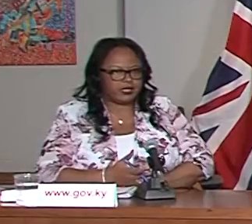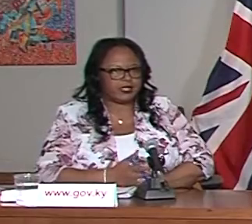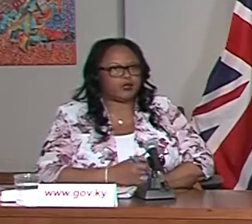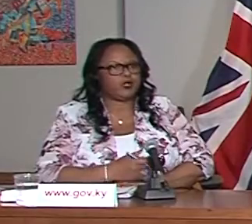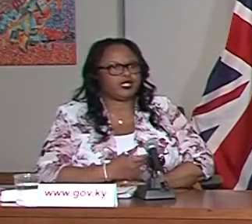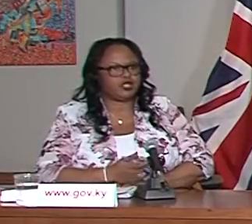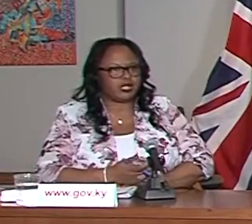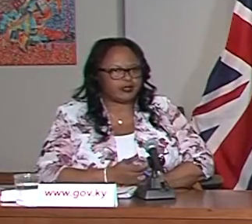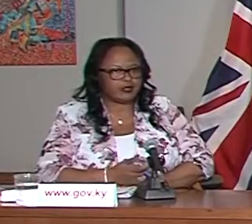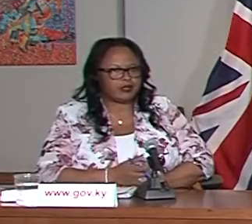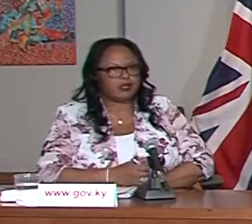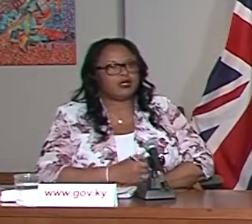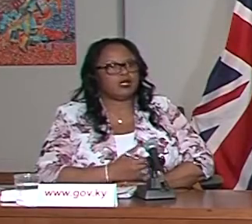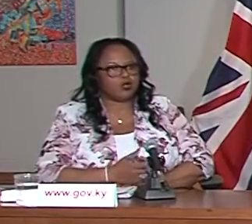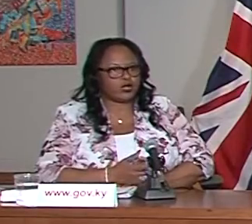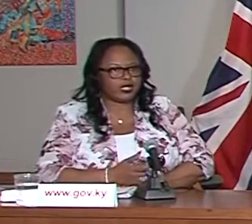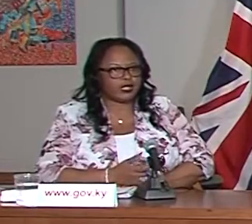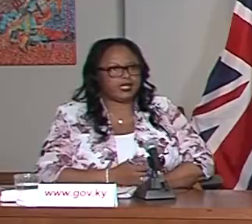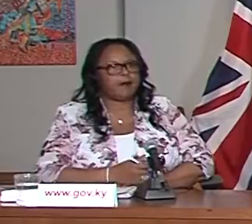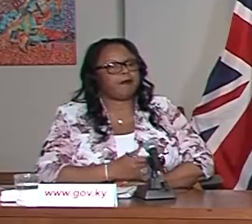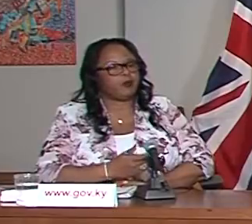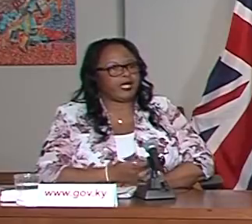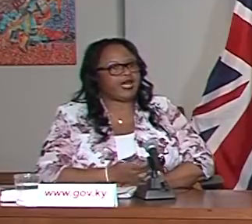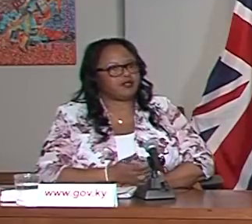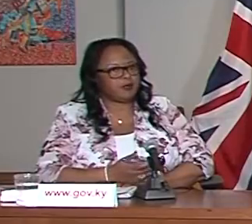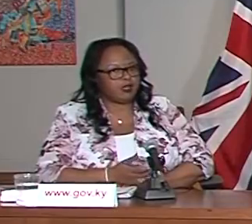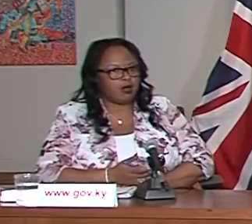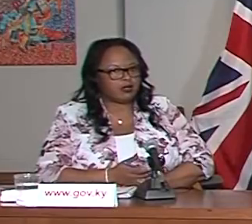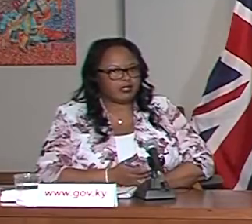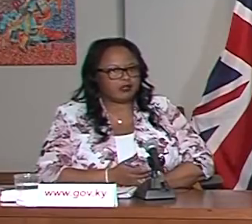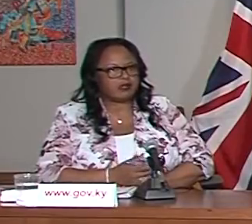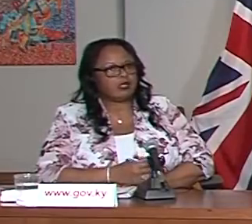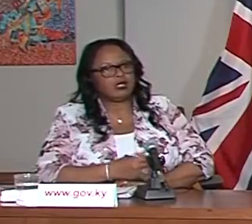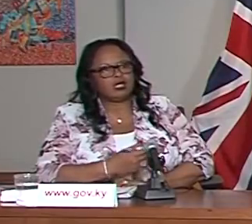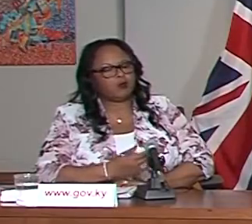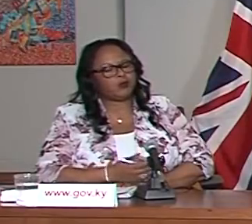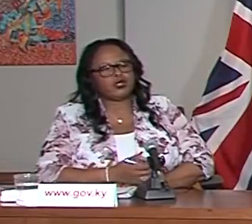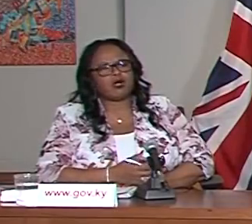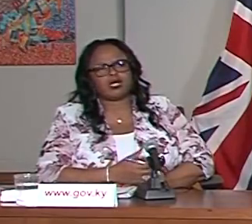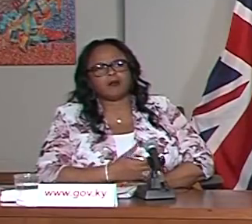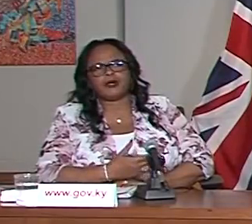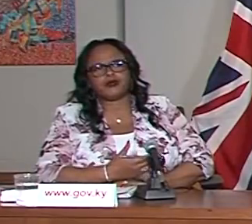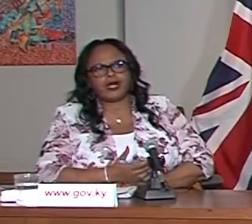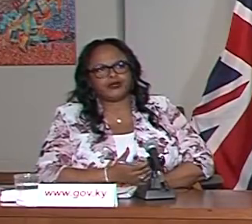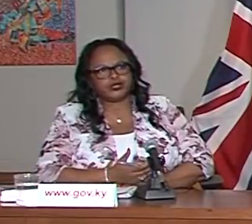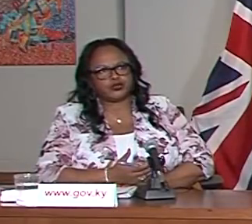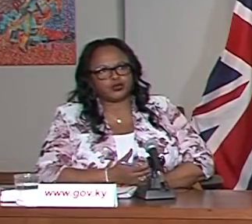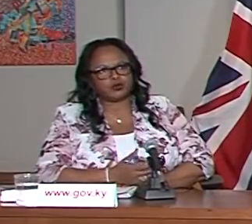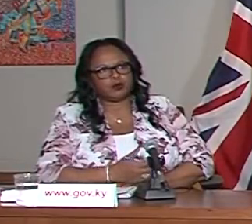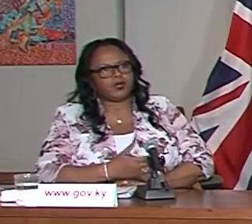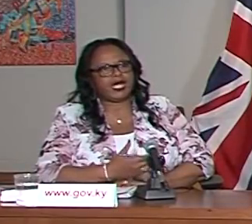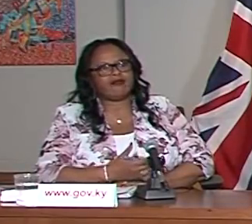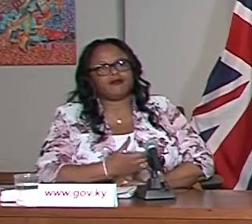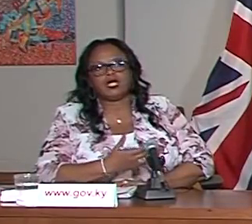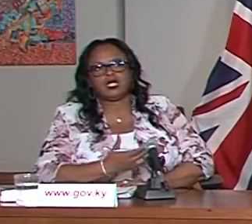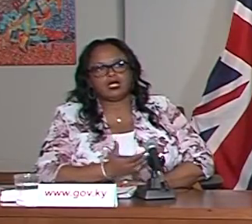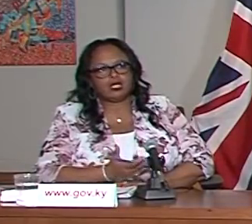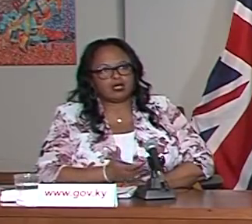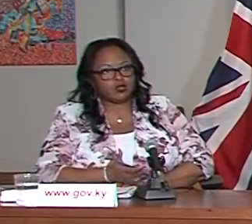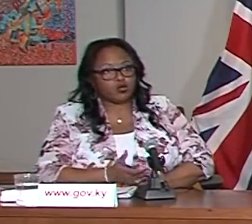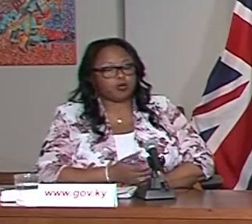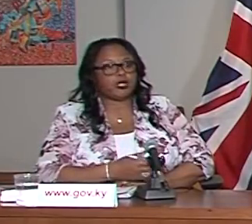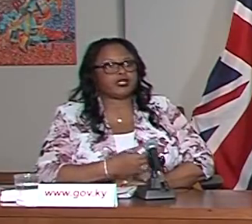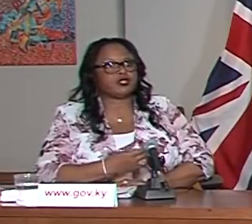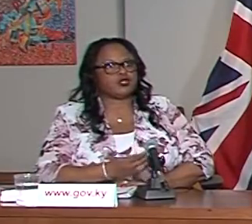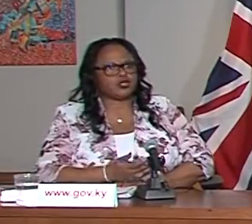to this, and we adjust accordingly. But we have to be cognizant that when we're talking about crowd control, we have